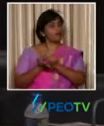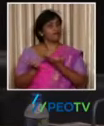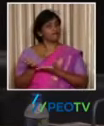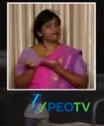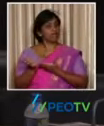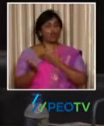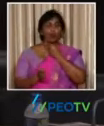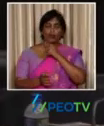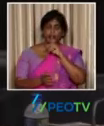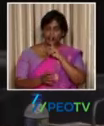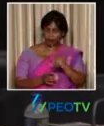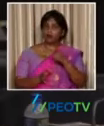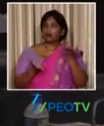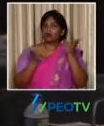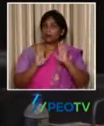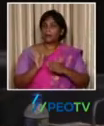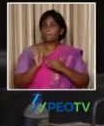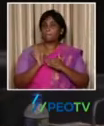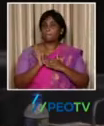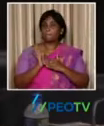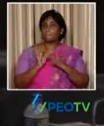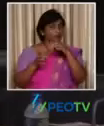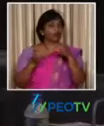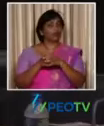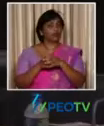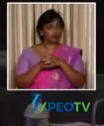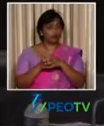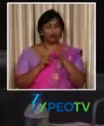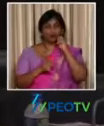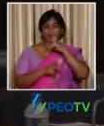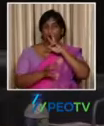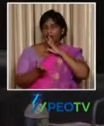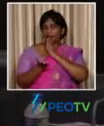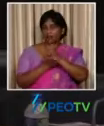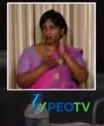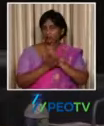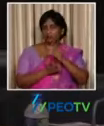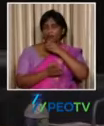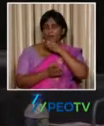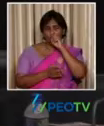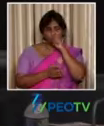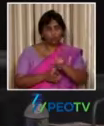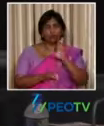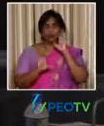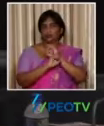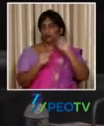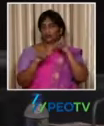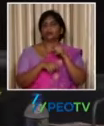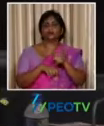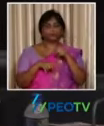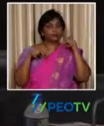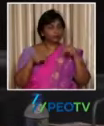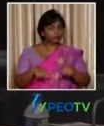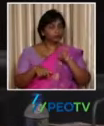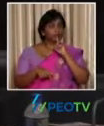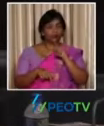million. Right? And then our country went bankrupt. Now you say, there is this commission that will determine what